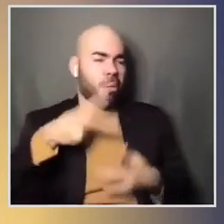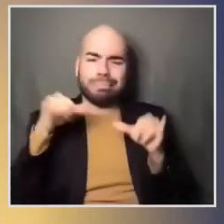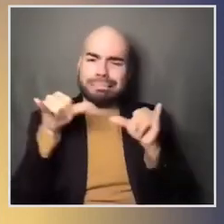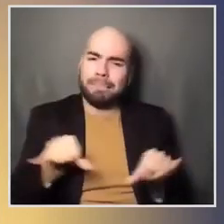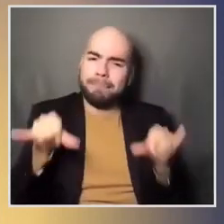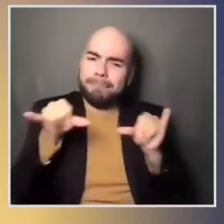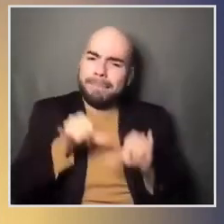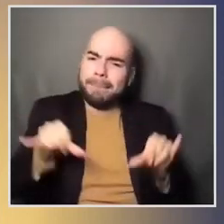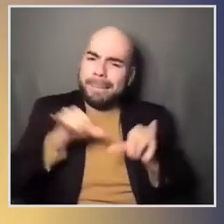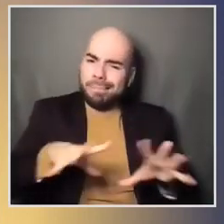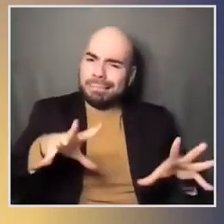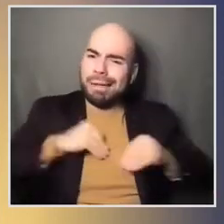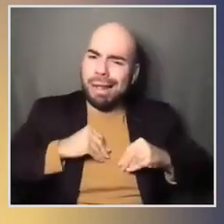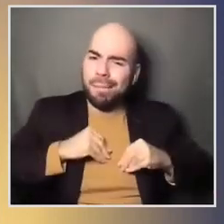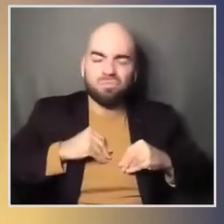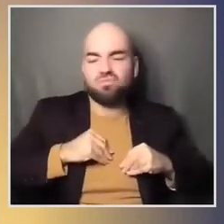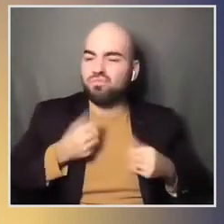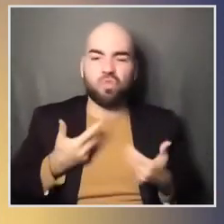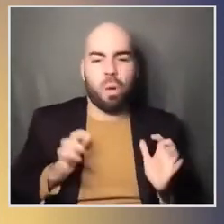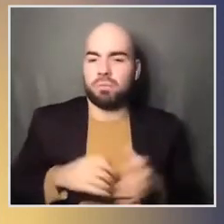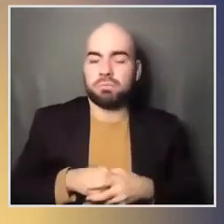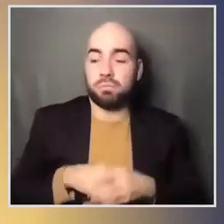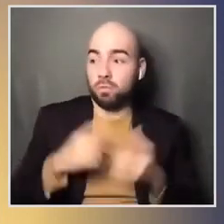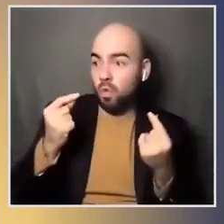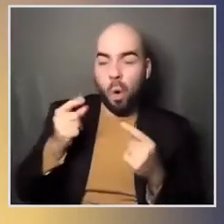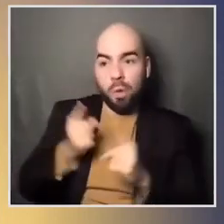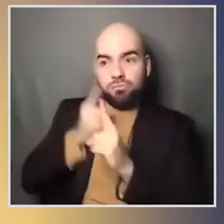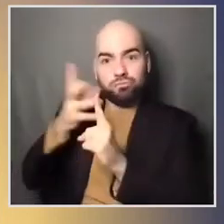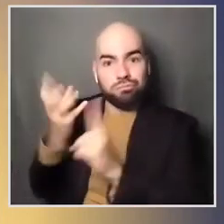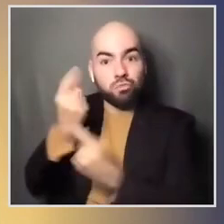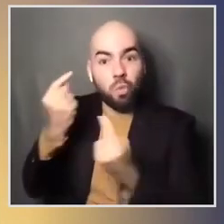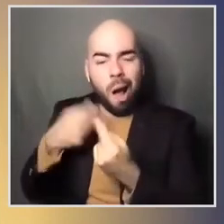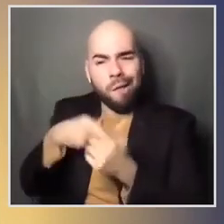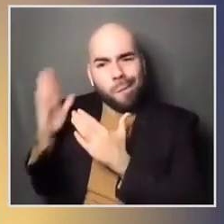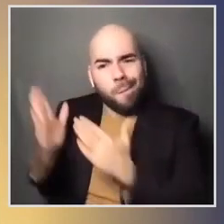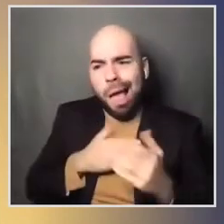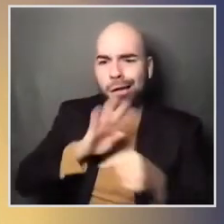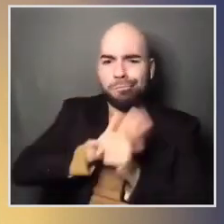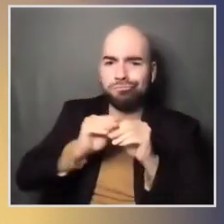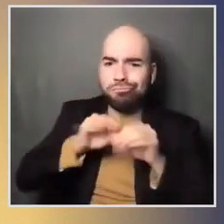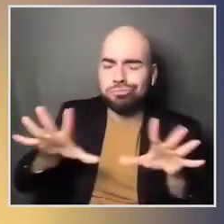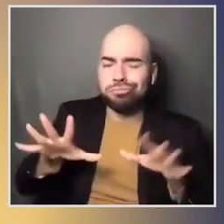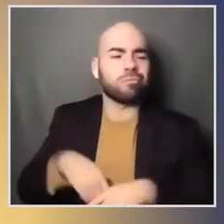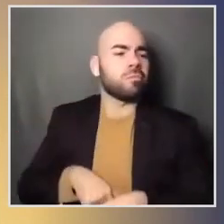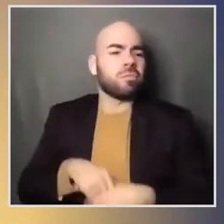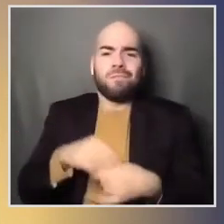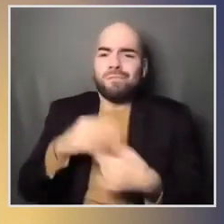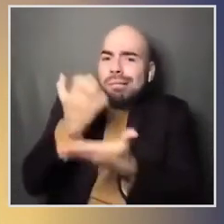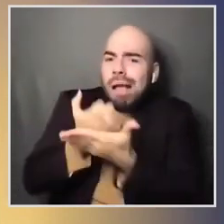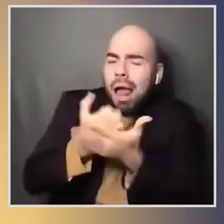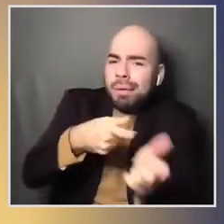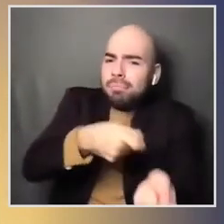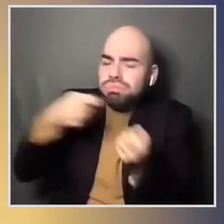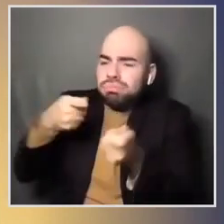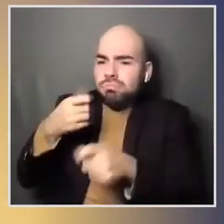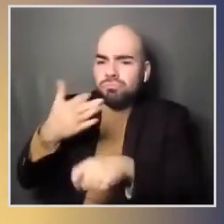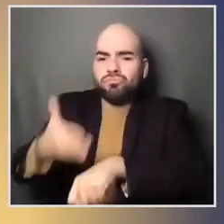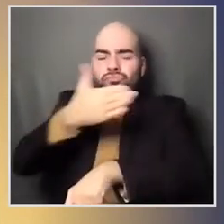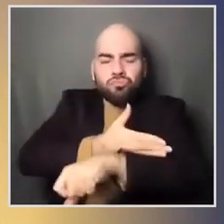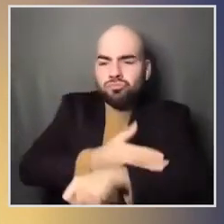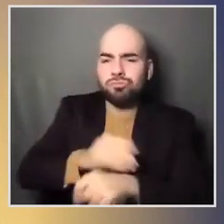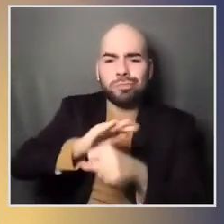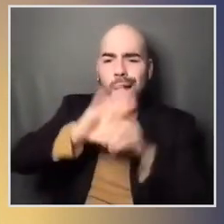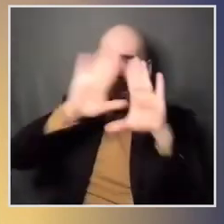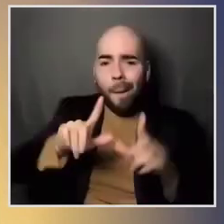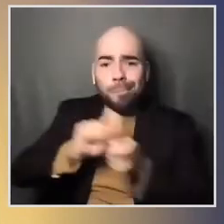action on COVID, the economy, climate change, systemic racism. They made it clear they want the